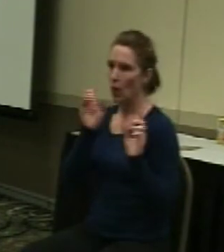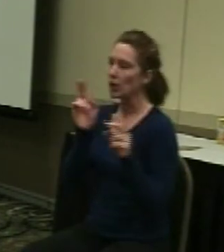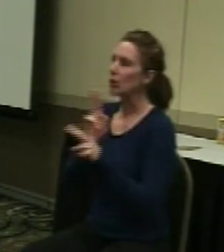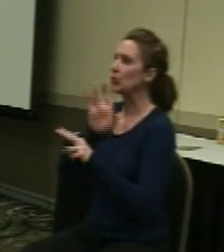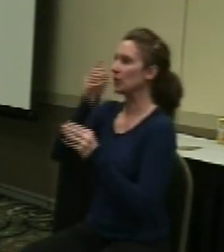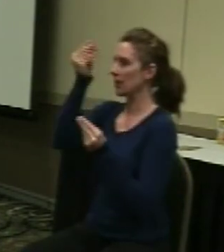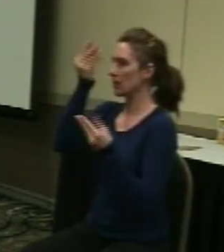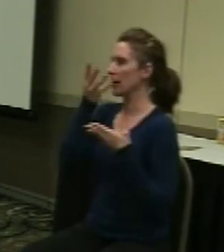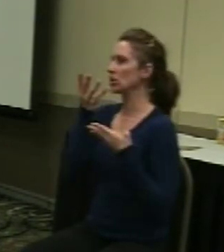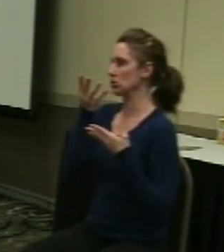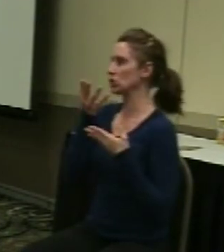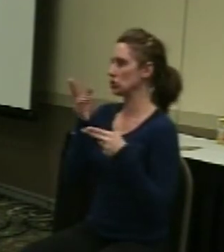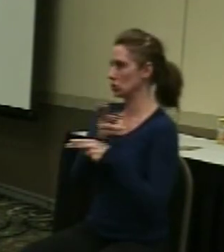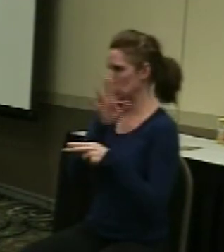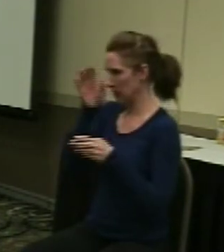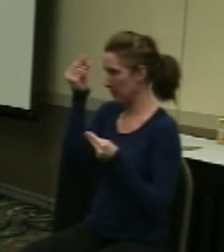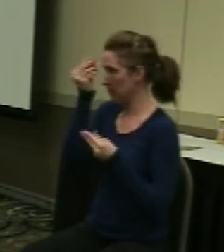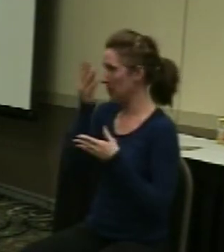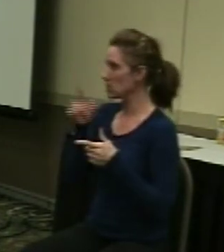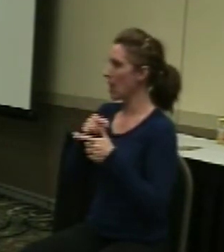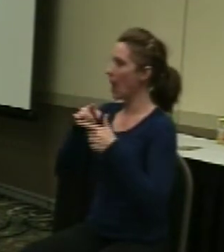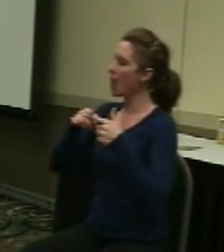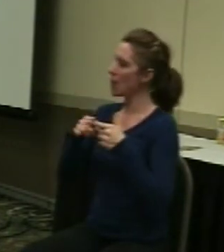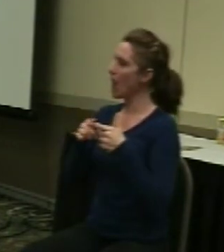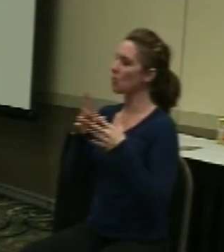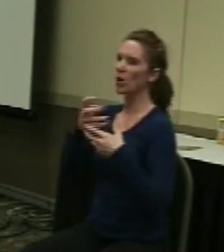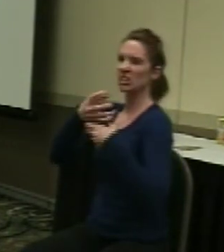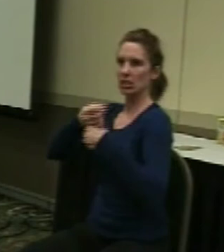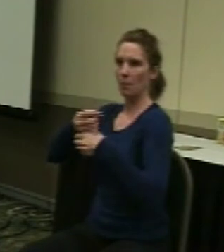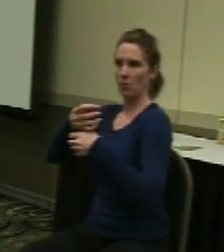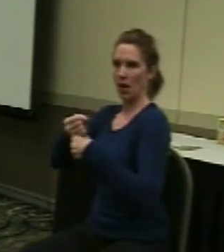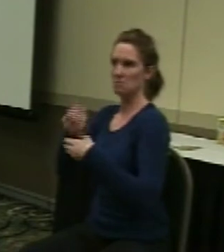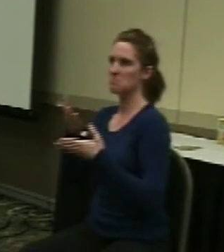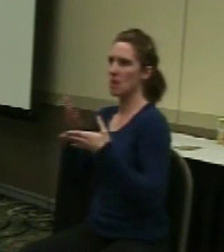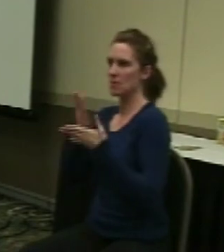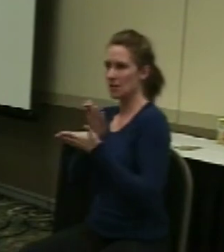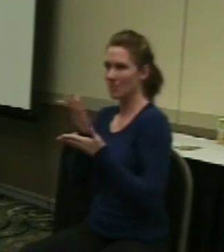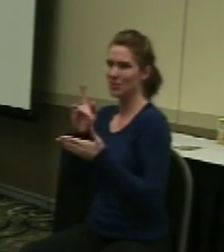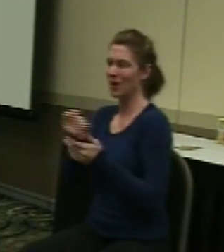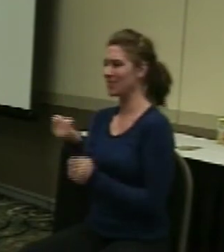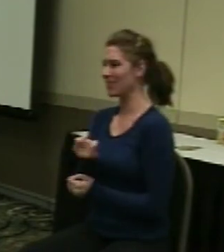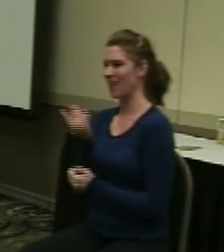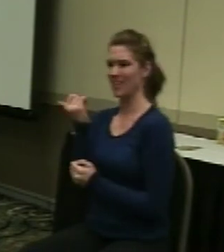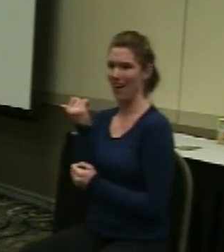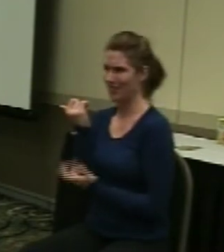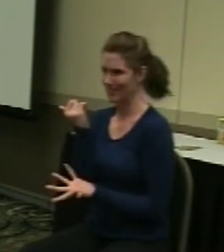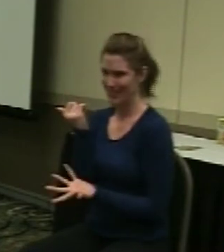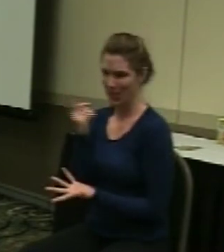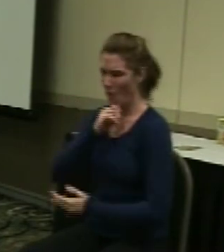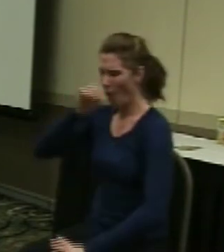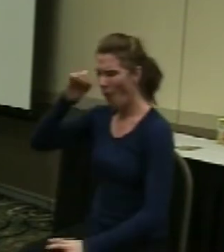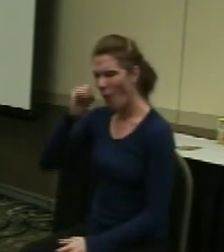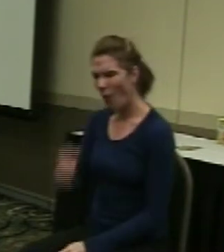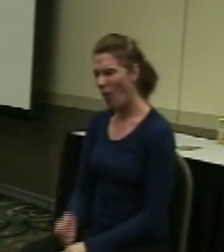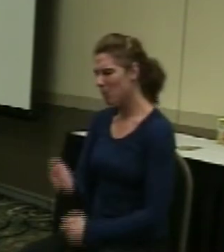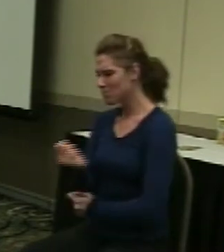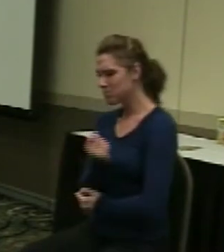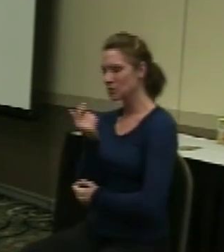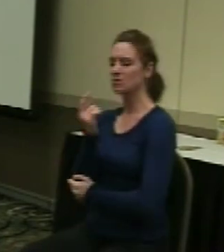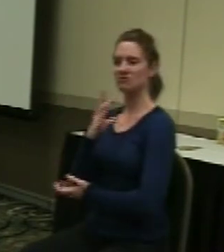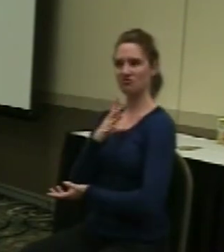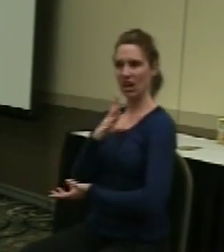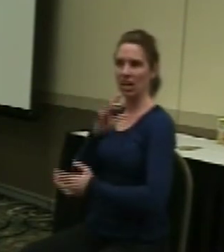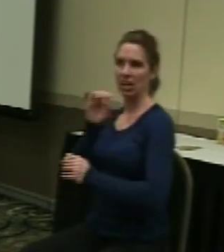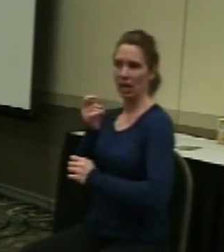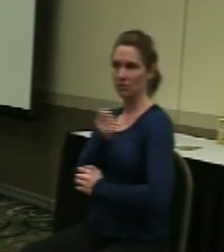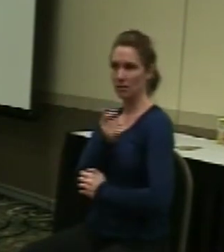going to be using the information. And then we're going to be summarizing. Maybe there are some things you have to throw away after a while, don't you think? You know, all those work products, how many of them